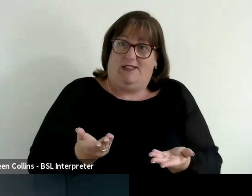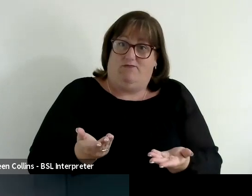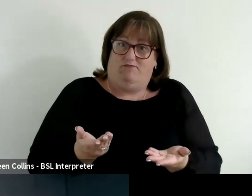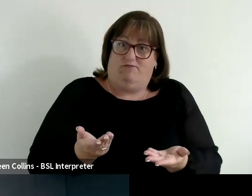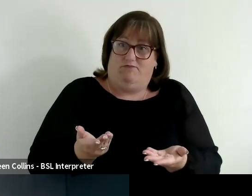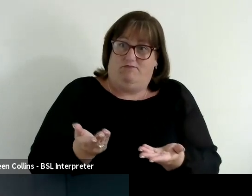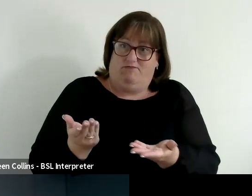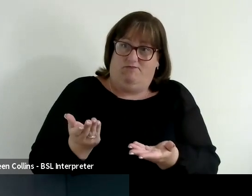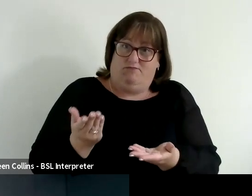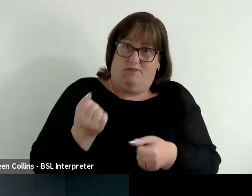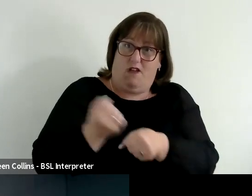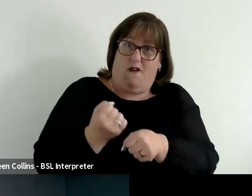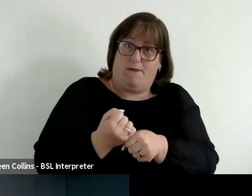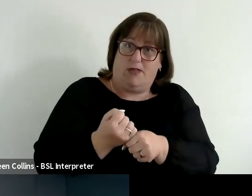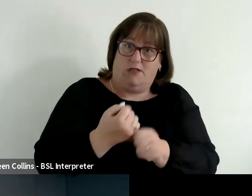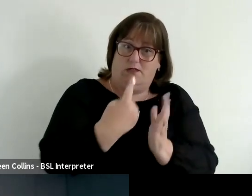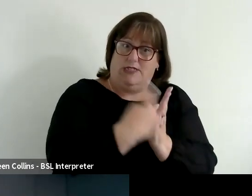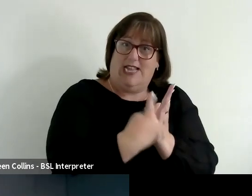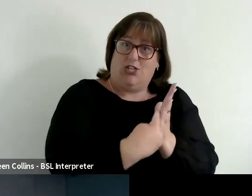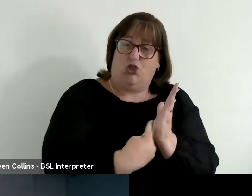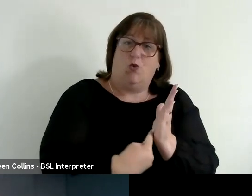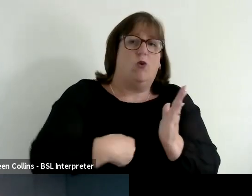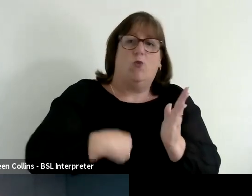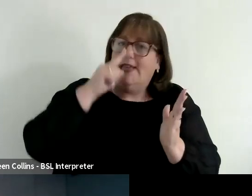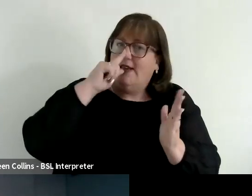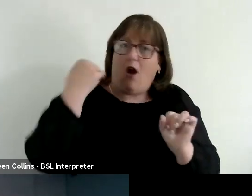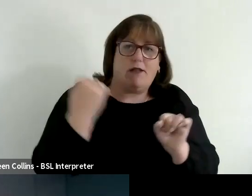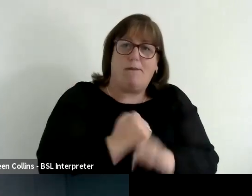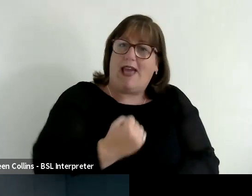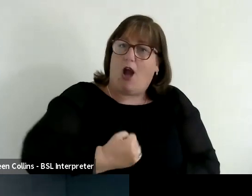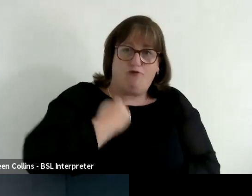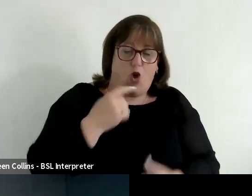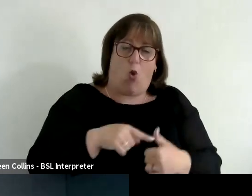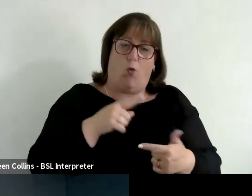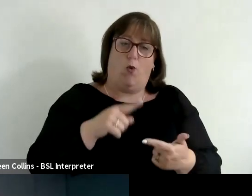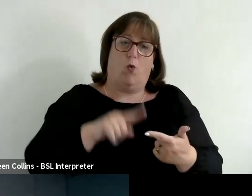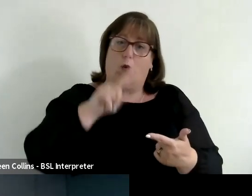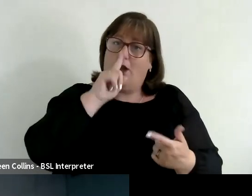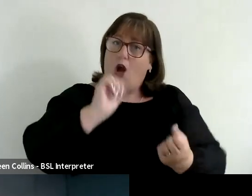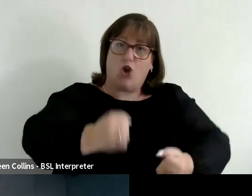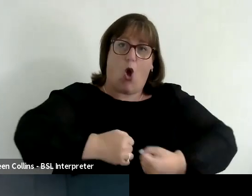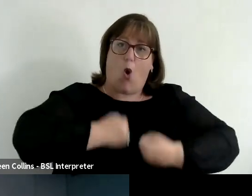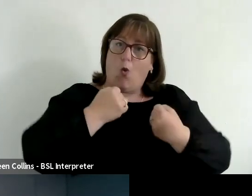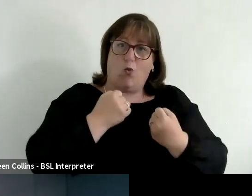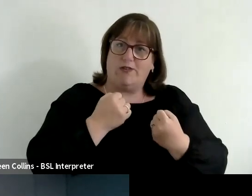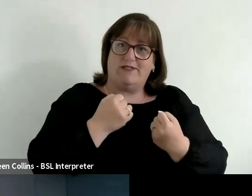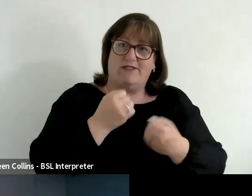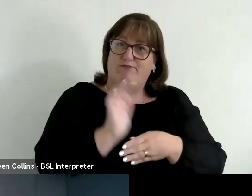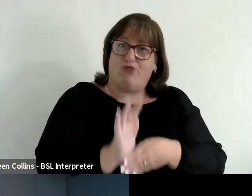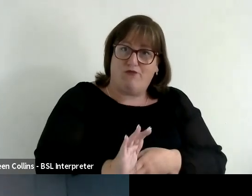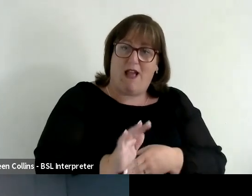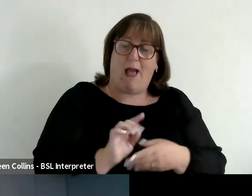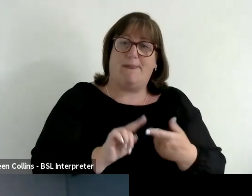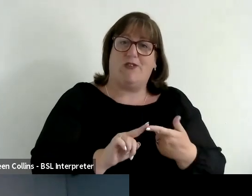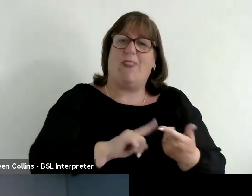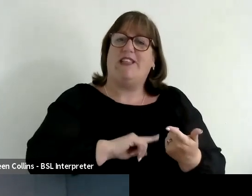can't make our own programs, we can't own those programs. So therefore we don't have the vacancies for presenters or